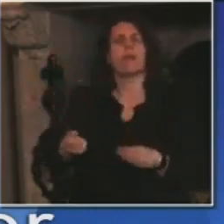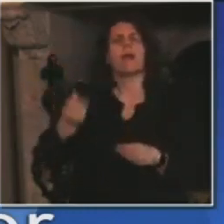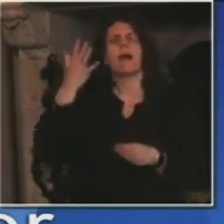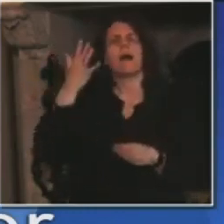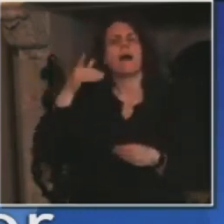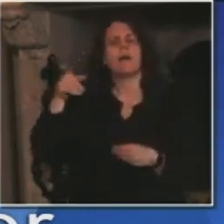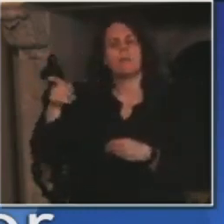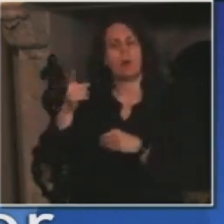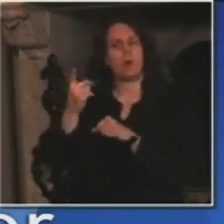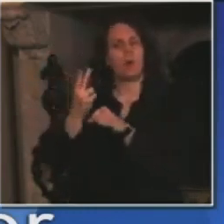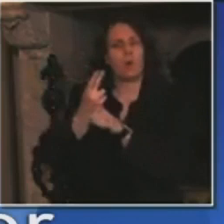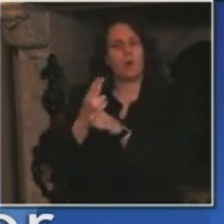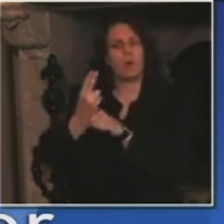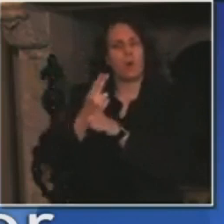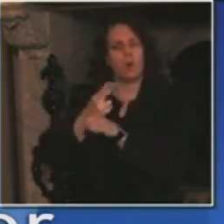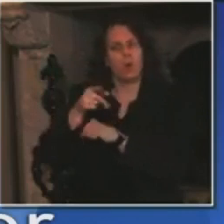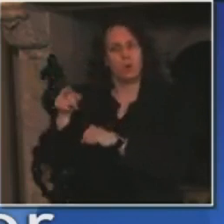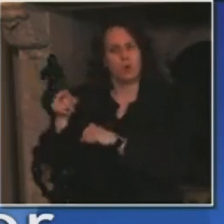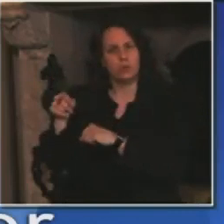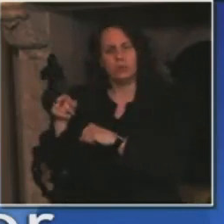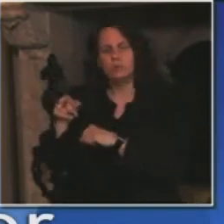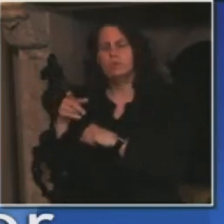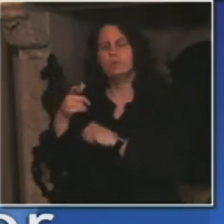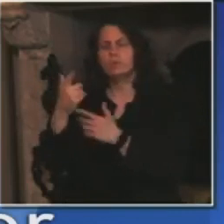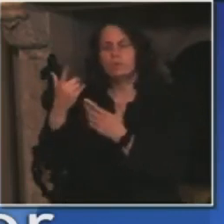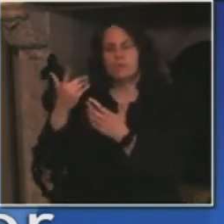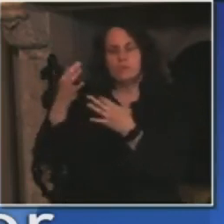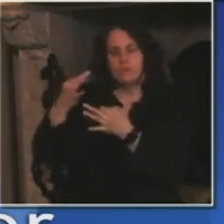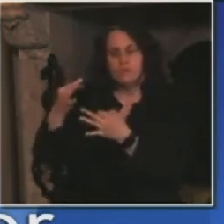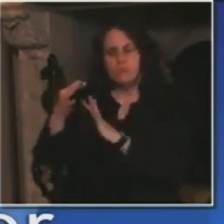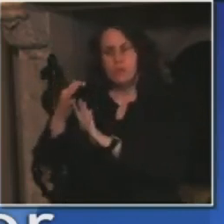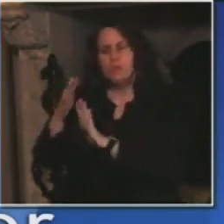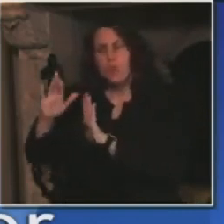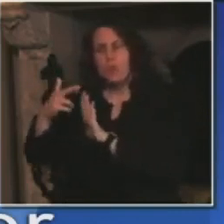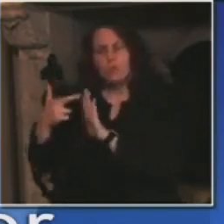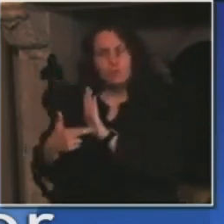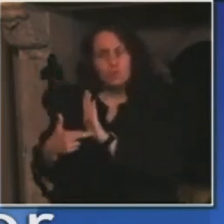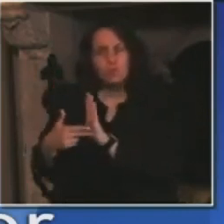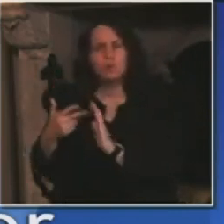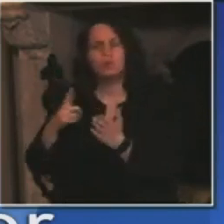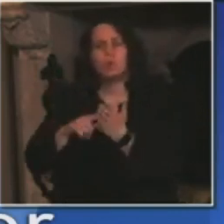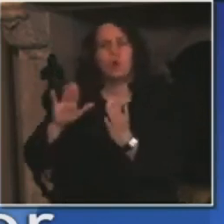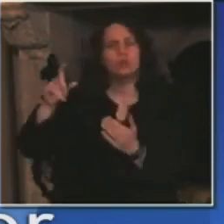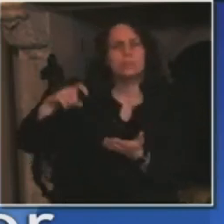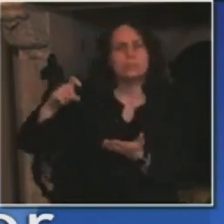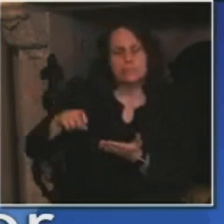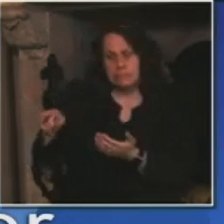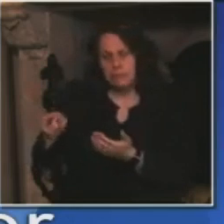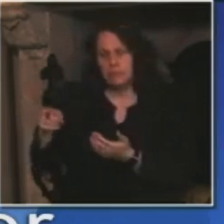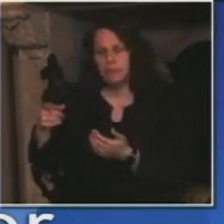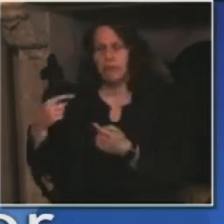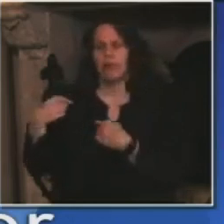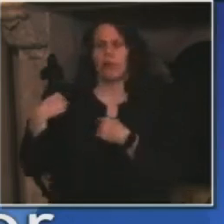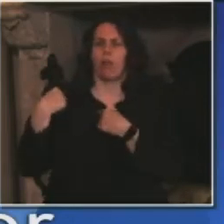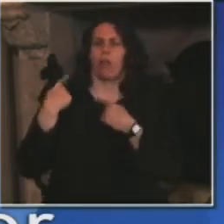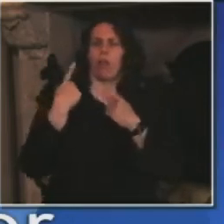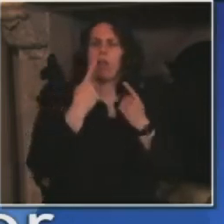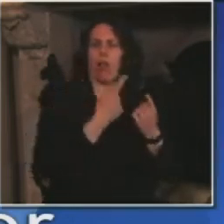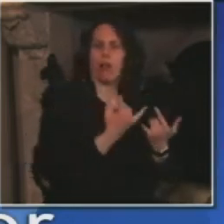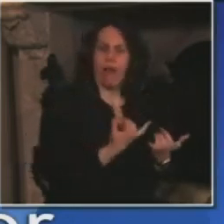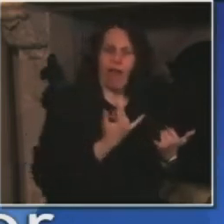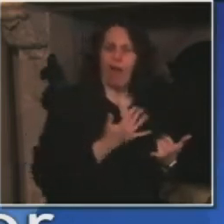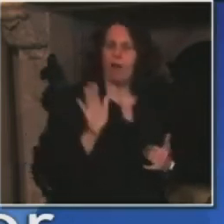can talk about how the use and the need for ventilators in the state has evolved over time as this has gone on, and whether